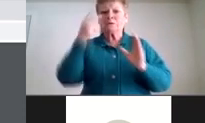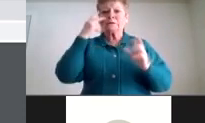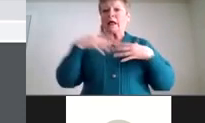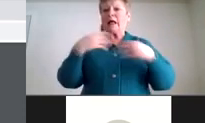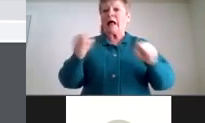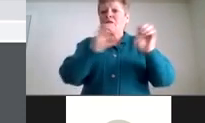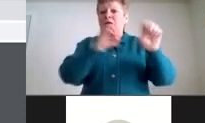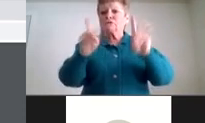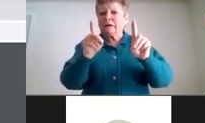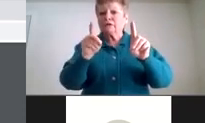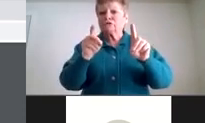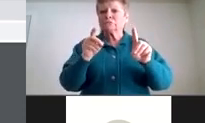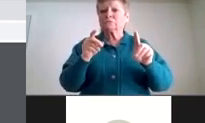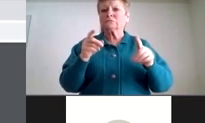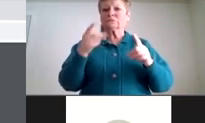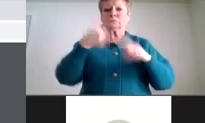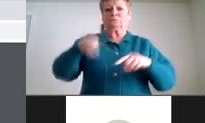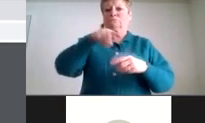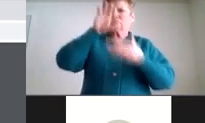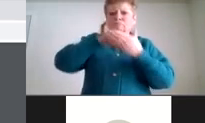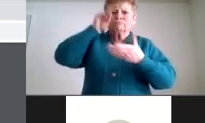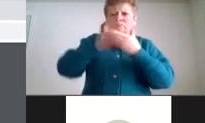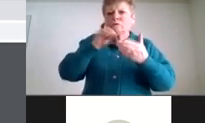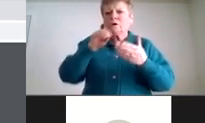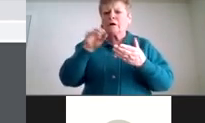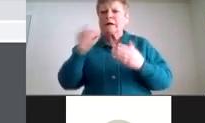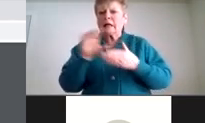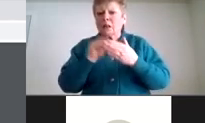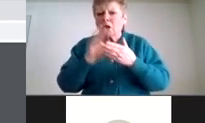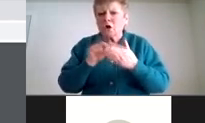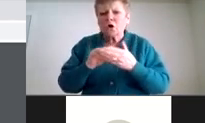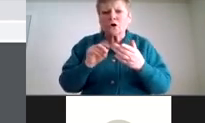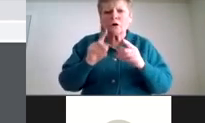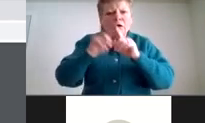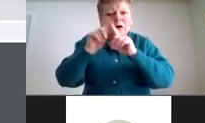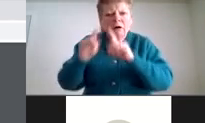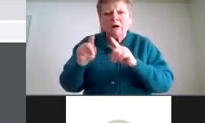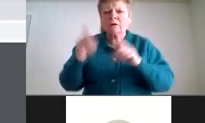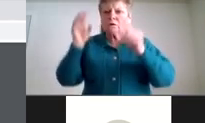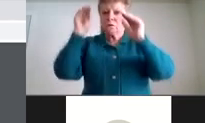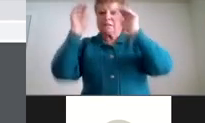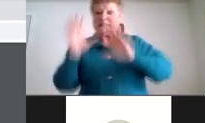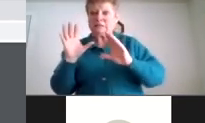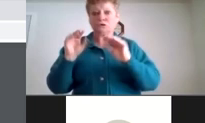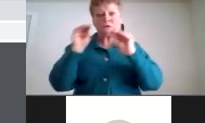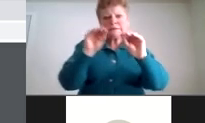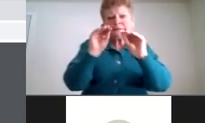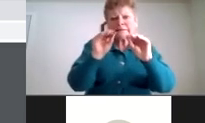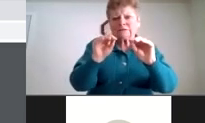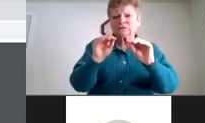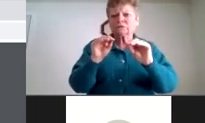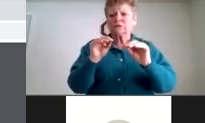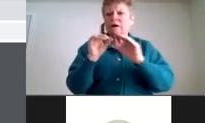grade 2, where learners will investigate and learn about empathy. So teachers who are teaching at that grade and looking at that discipline